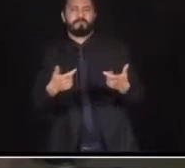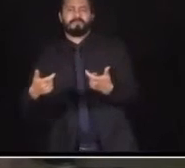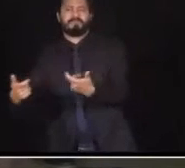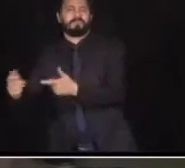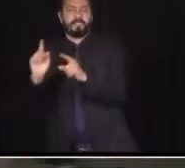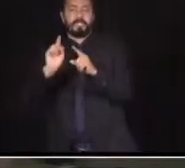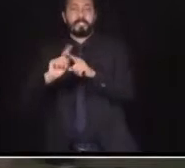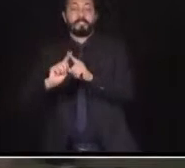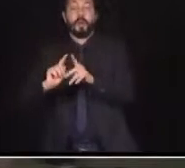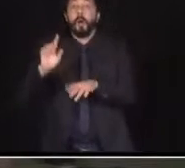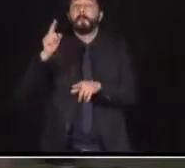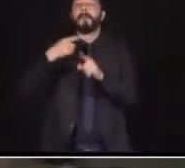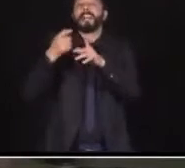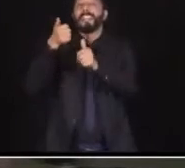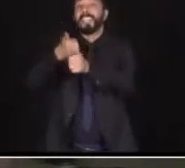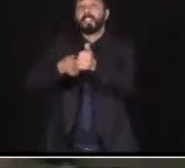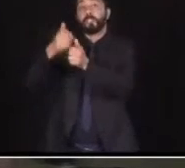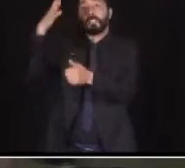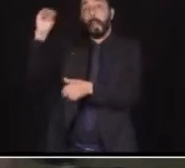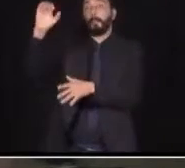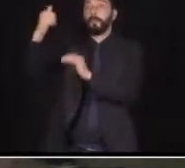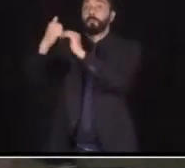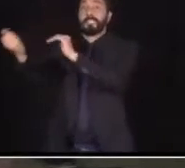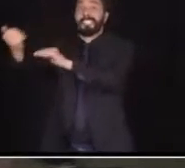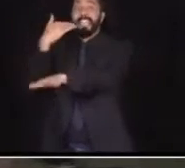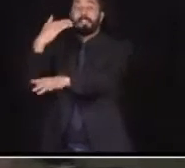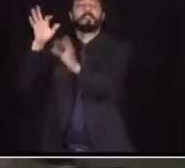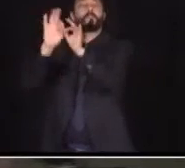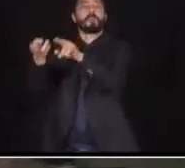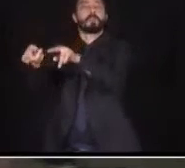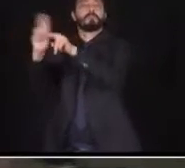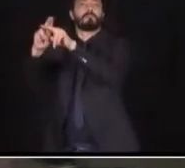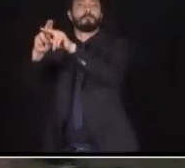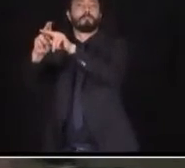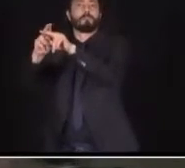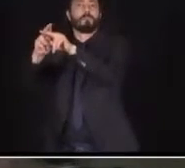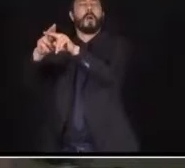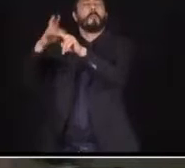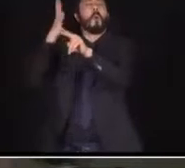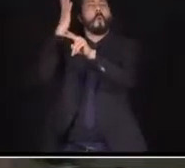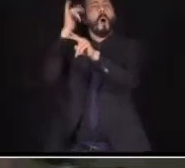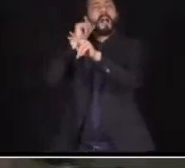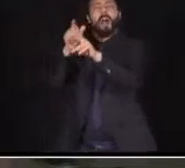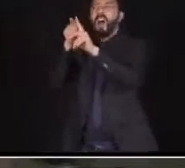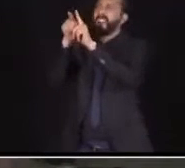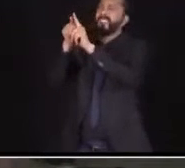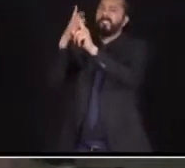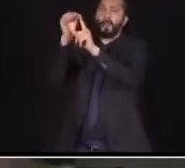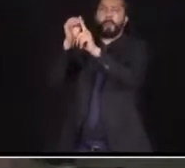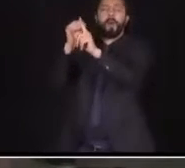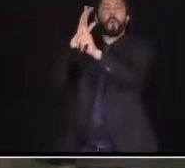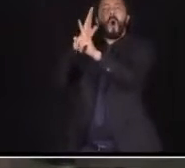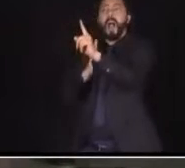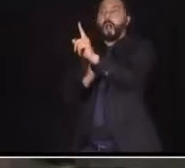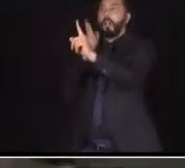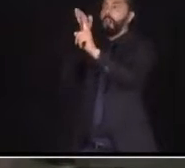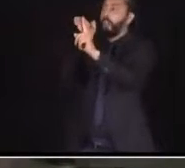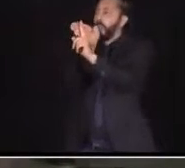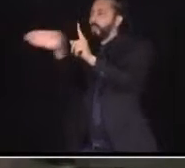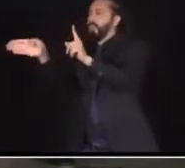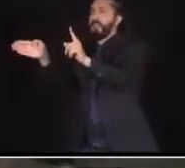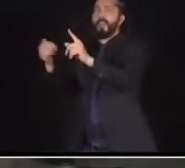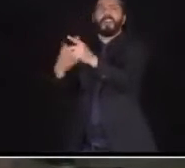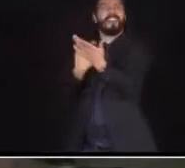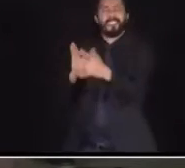put their markup, the distributors, each one of them. Why aren't we going to Irving Tissue directly? They're down the street. Why aren't we going directly